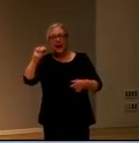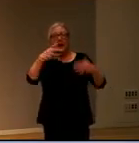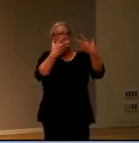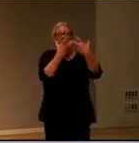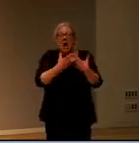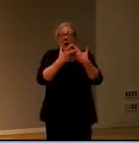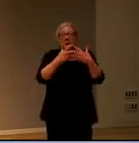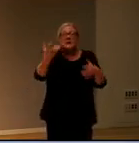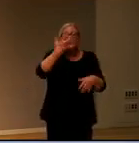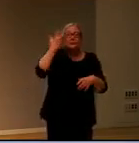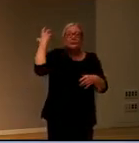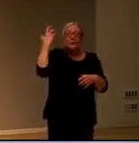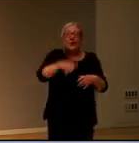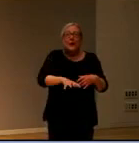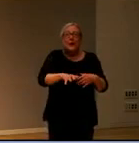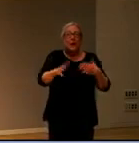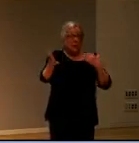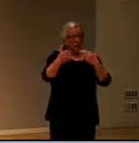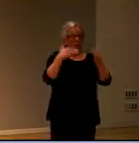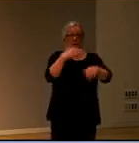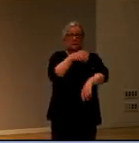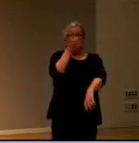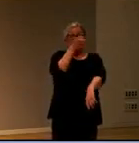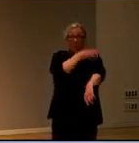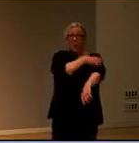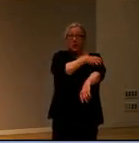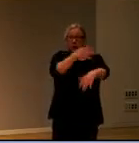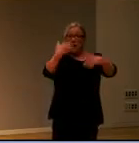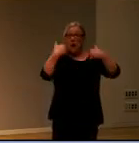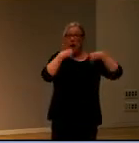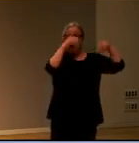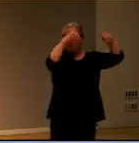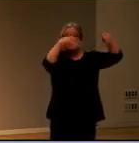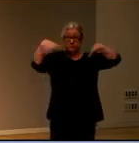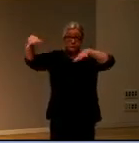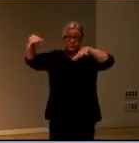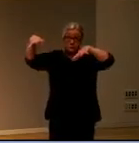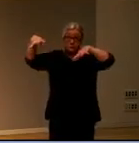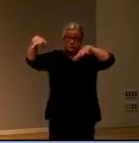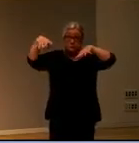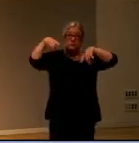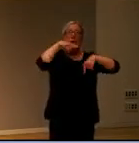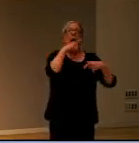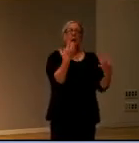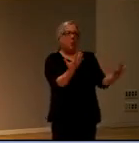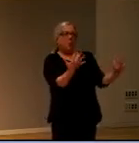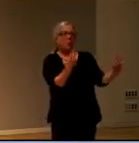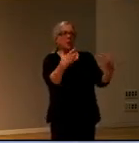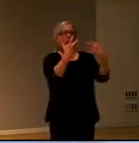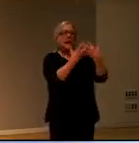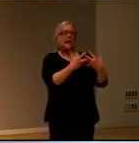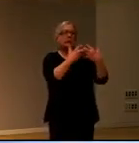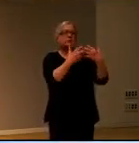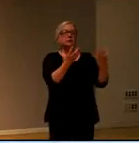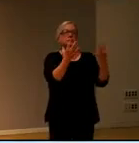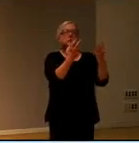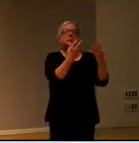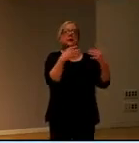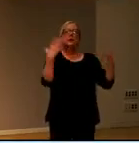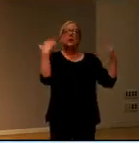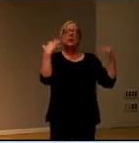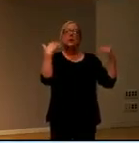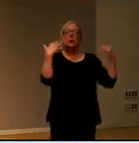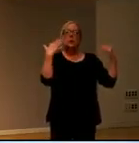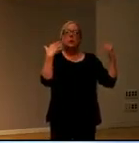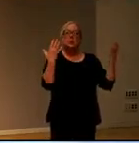even when power was restored, those machines still had to cool down further and were off limits. Meaning that if you had